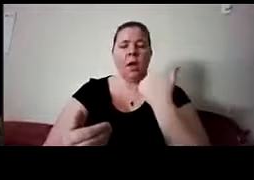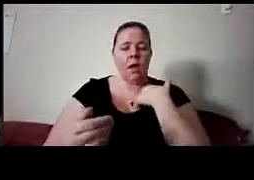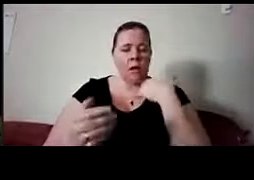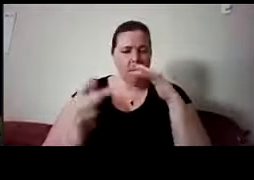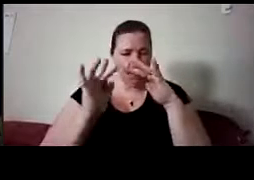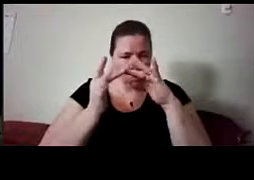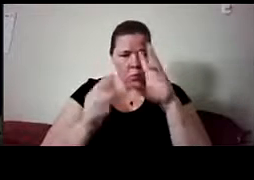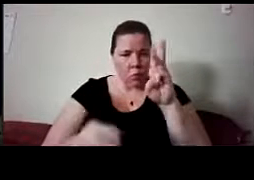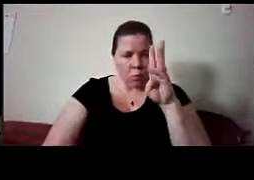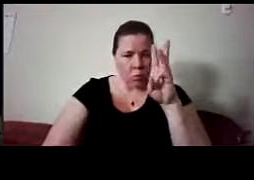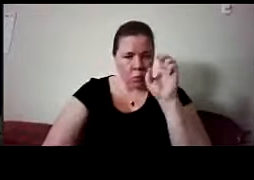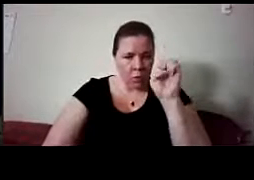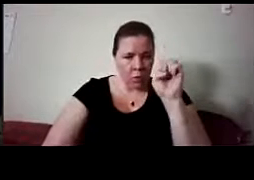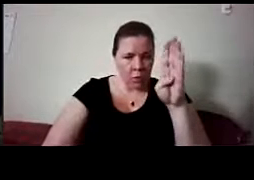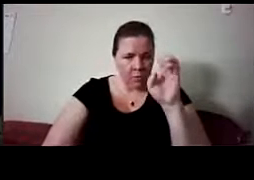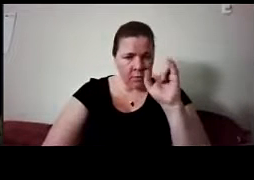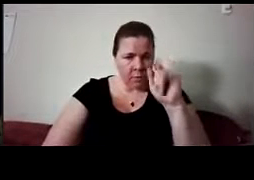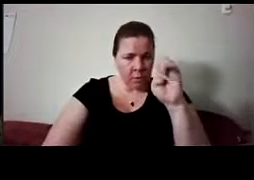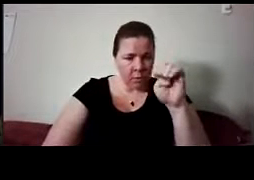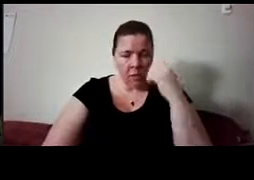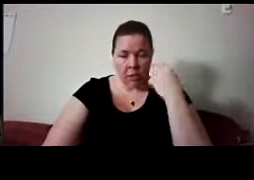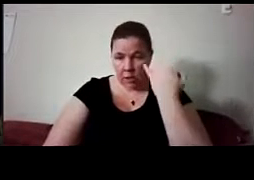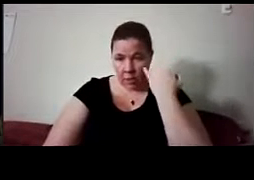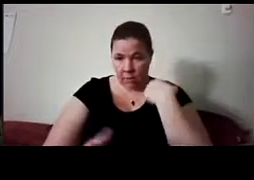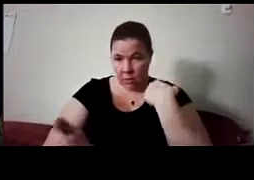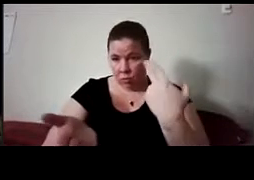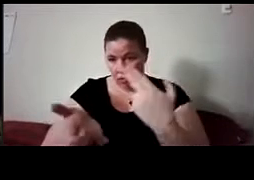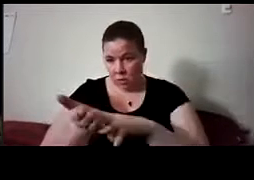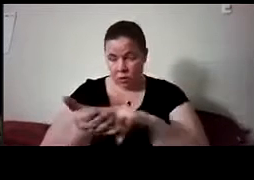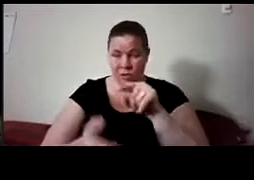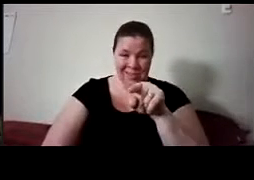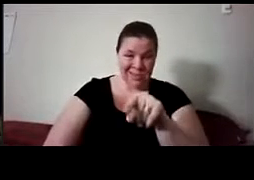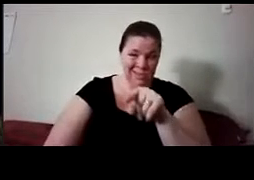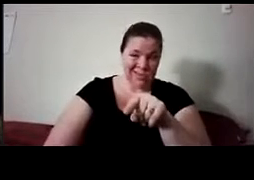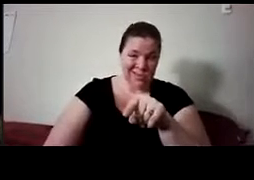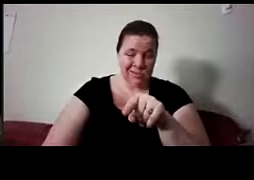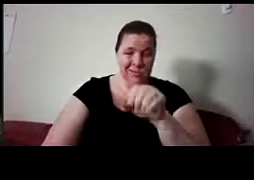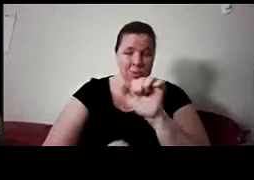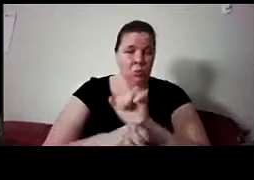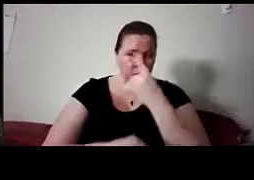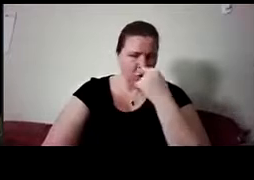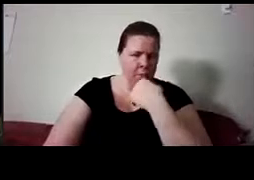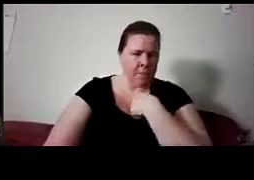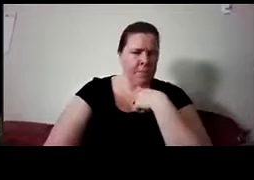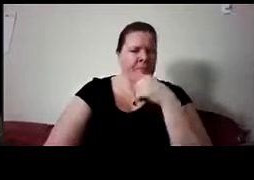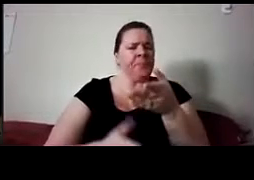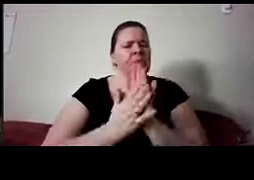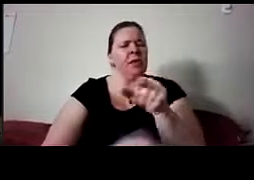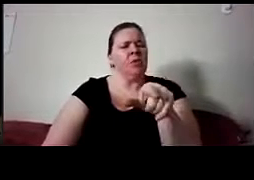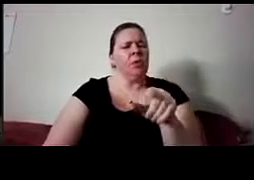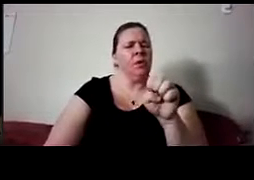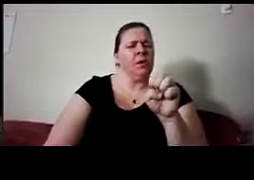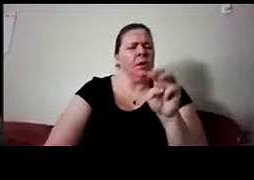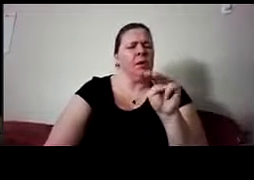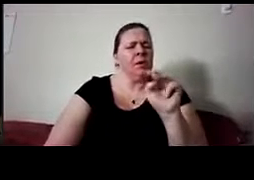Can that work for me if I register? Yes. Mr. Emmanuel, let me ask you this. Did you just join